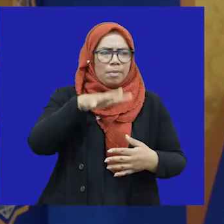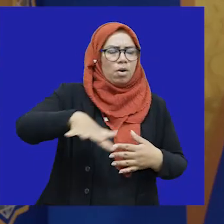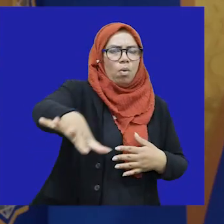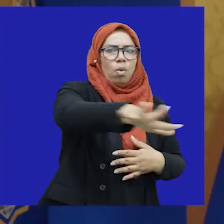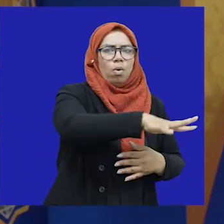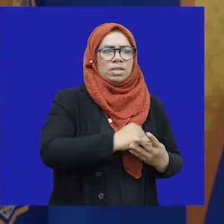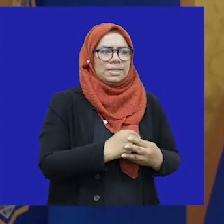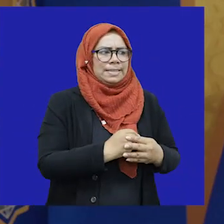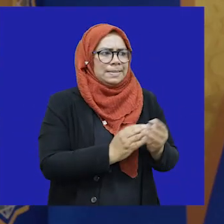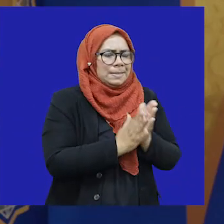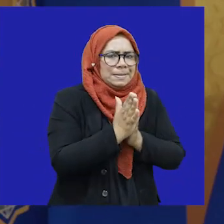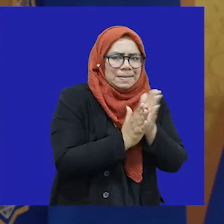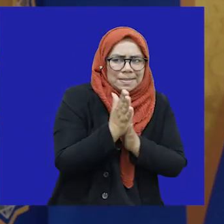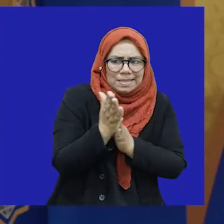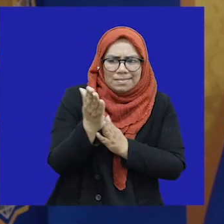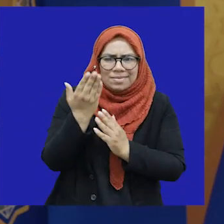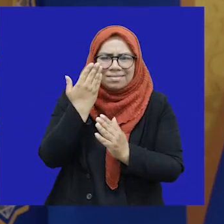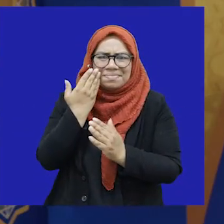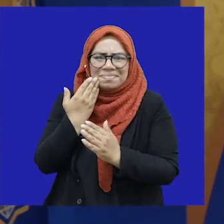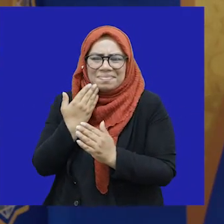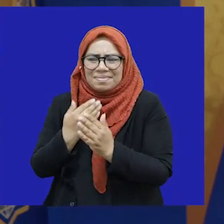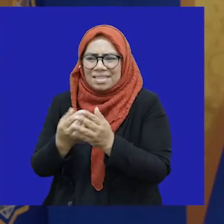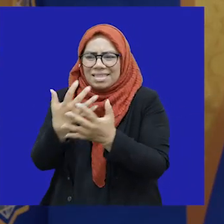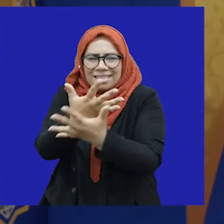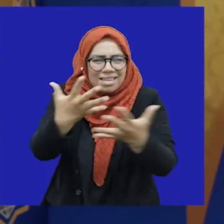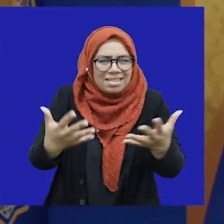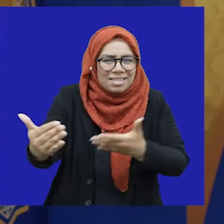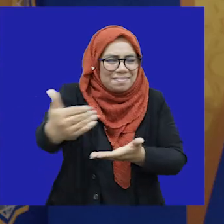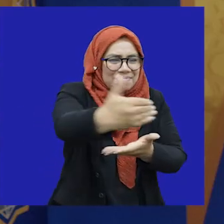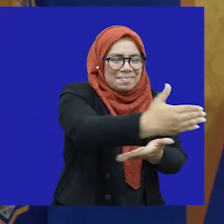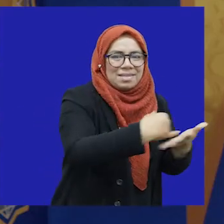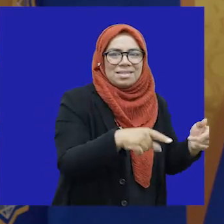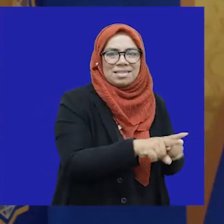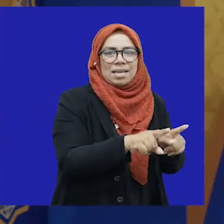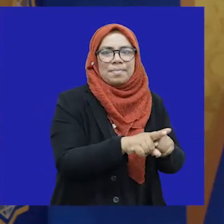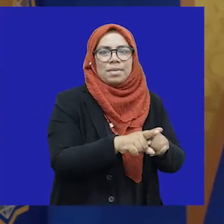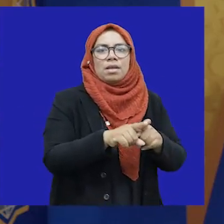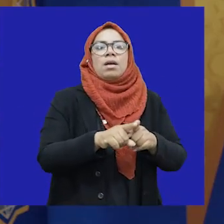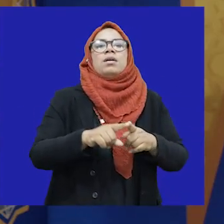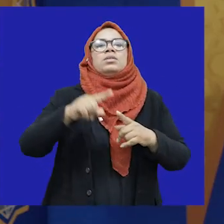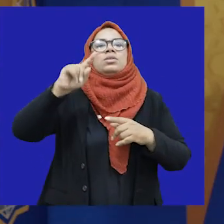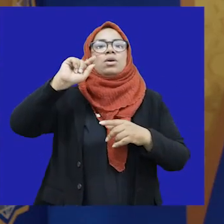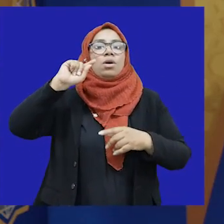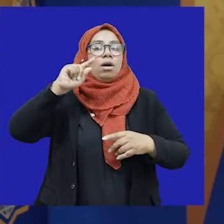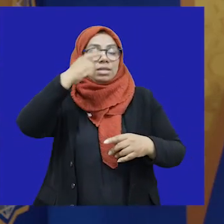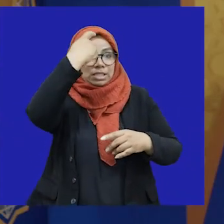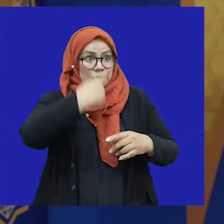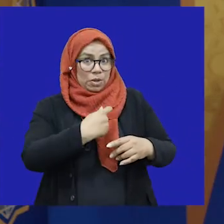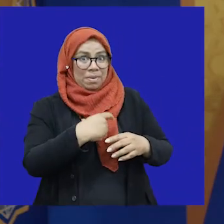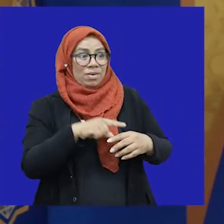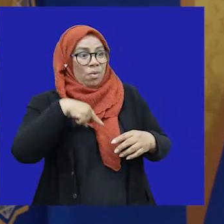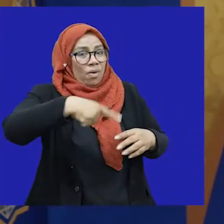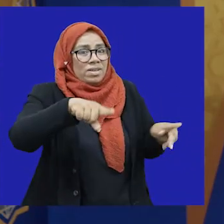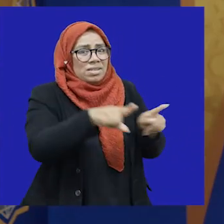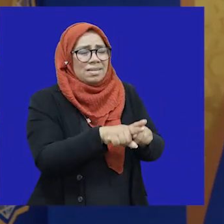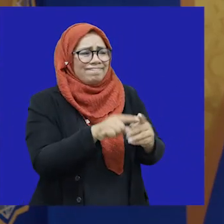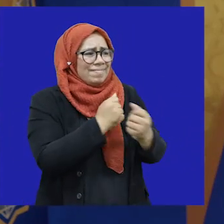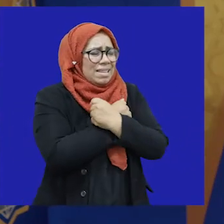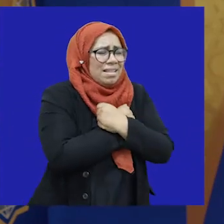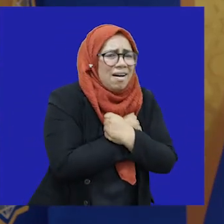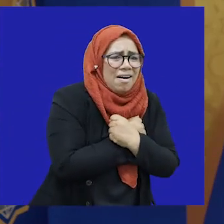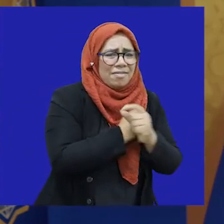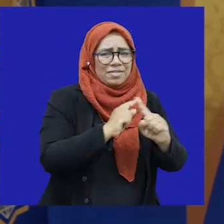and distribute zakat, such as the employees of Zakat House of the Maldives. These individuals